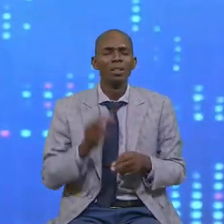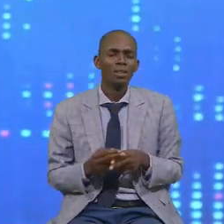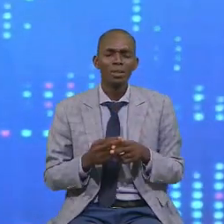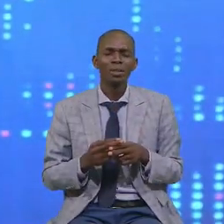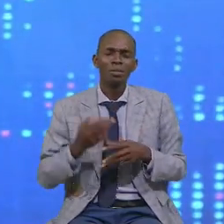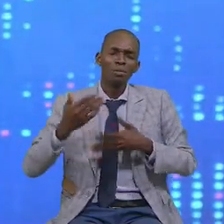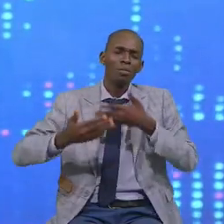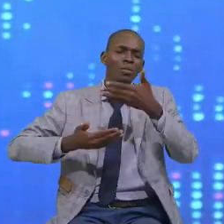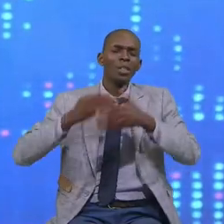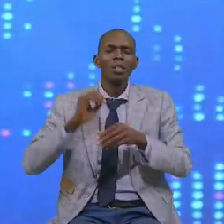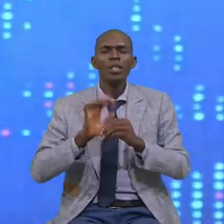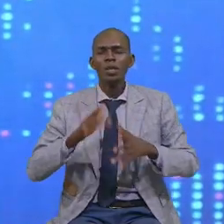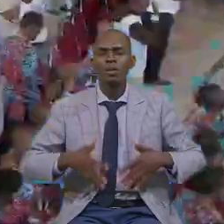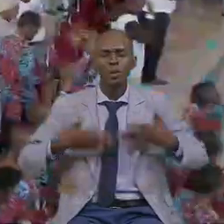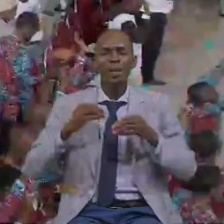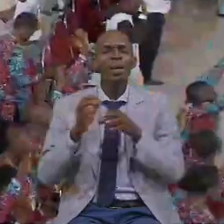Progress in your life.